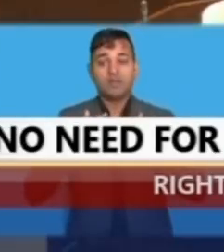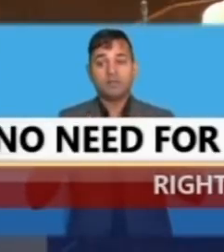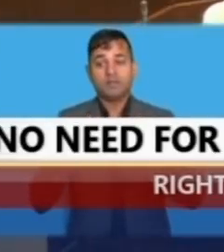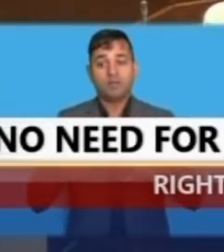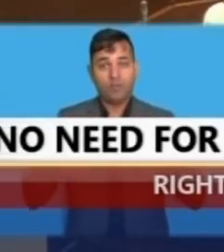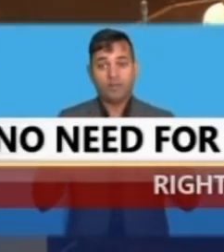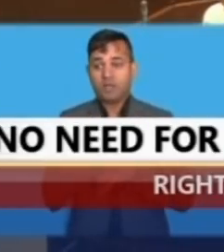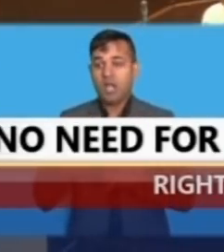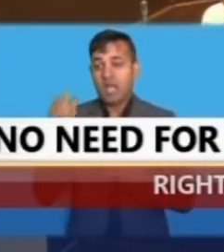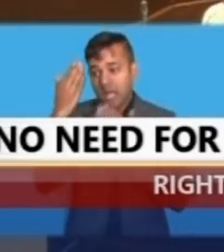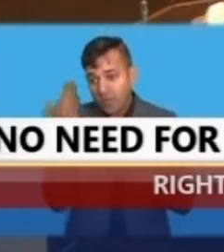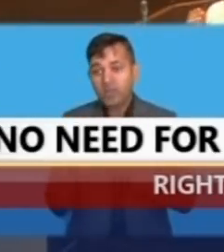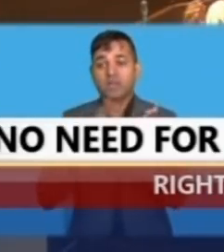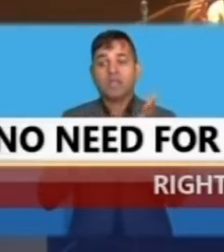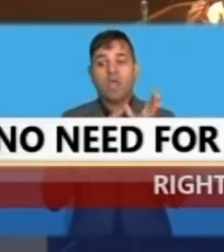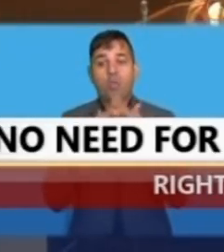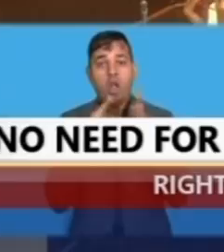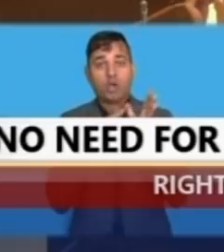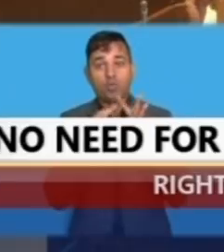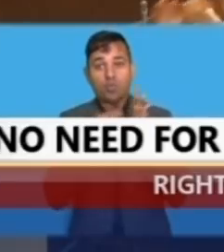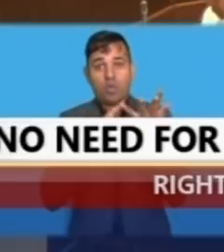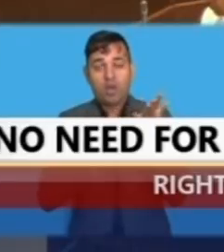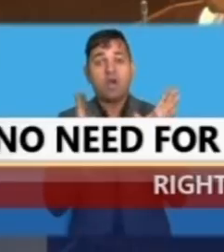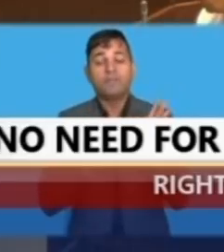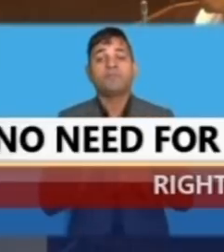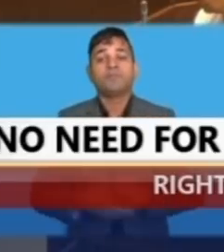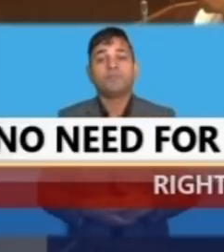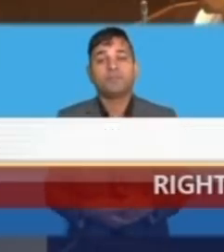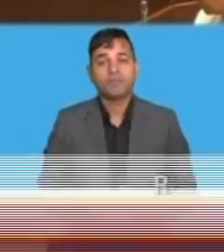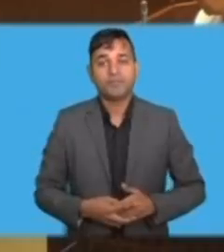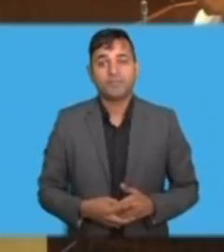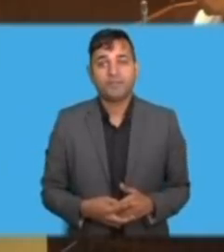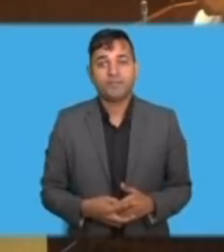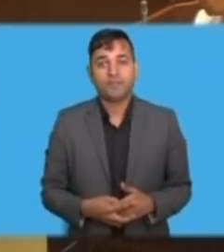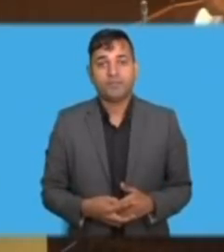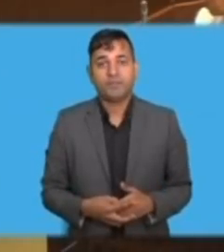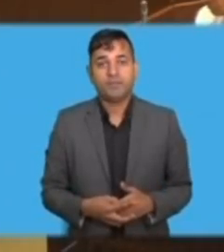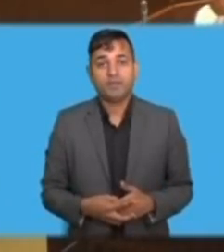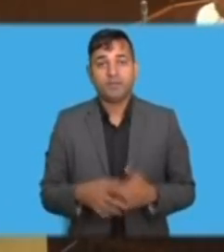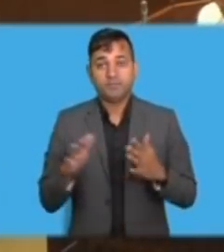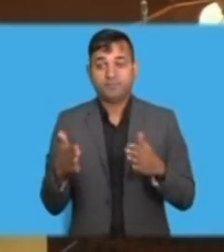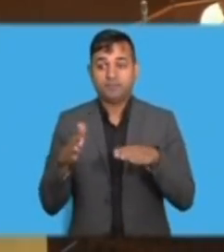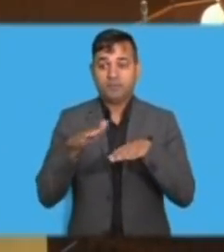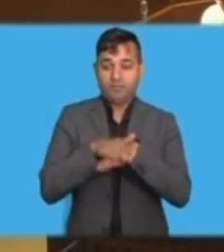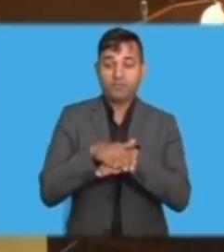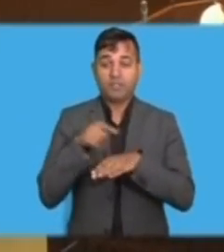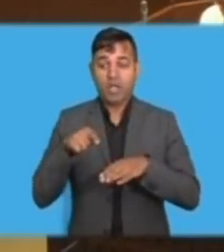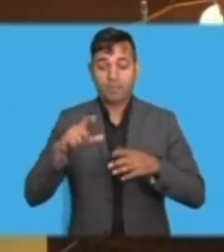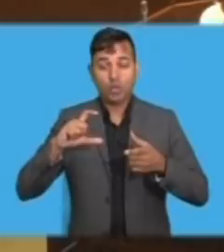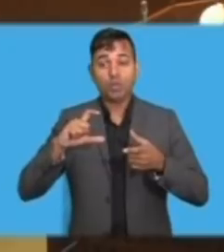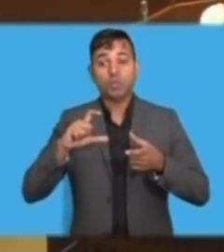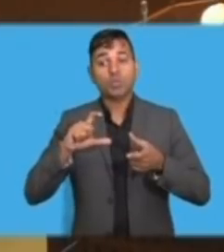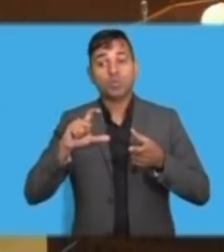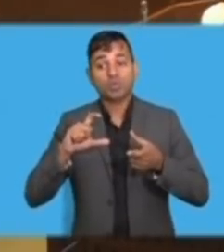A supplementary question was posed by opposition MP Niko Nawaikola as to what alternative the Prime Minister has to stop